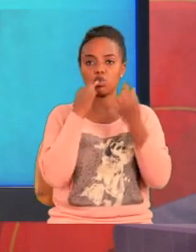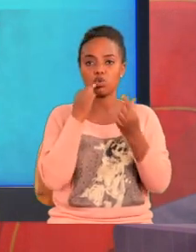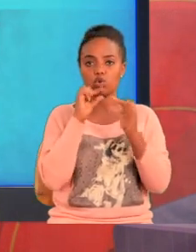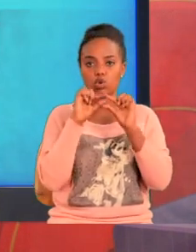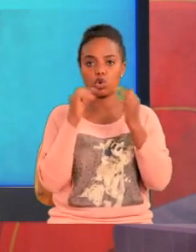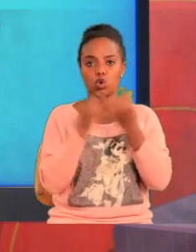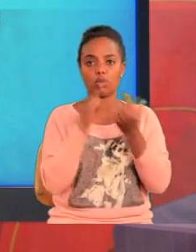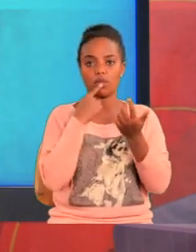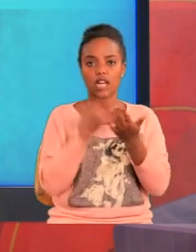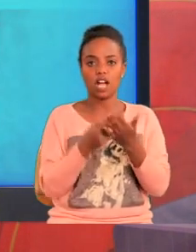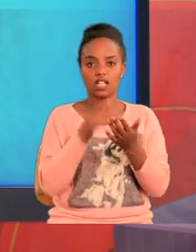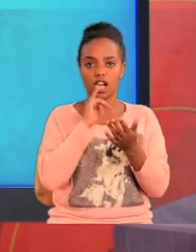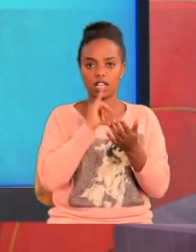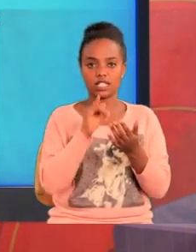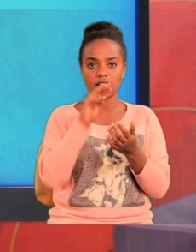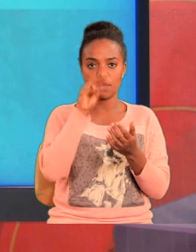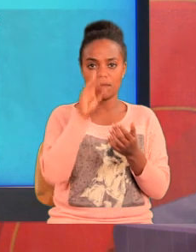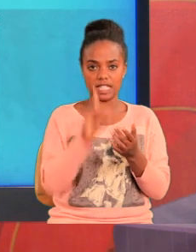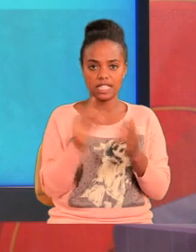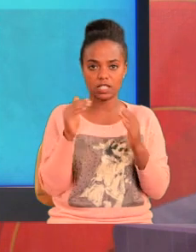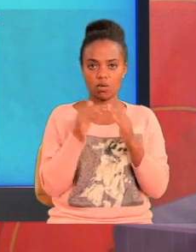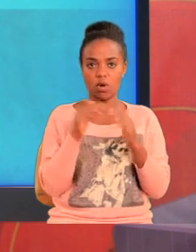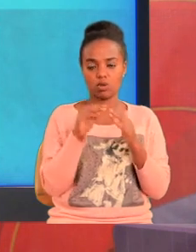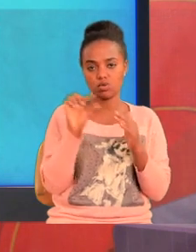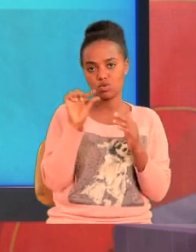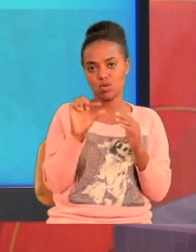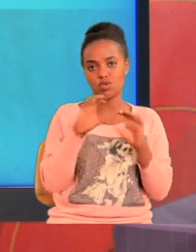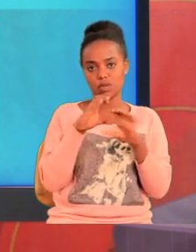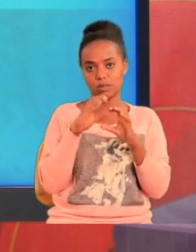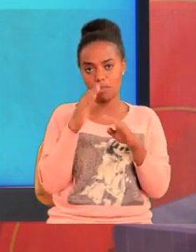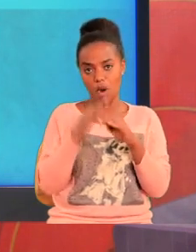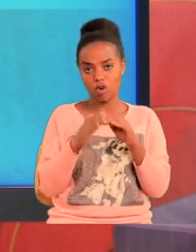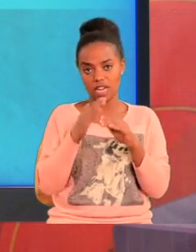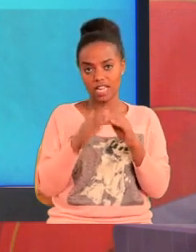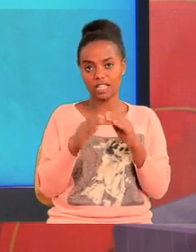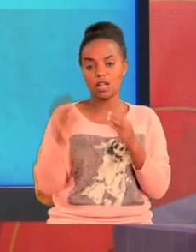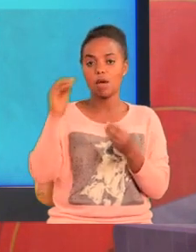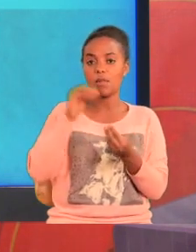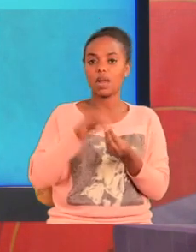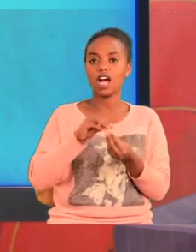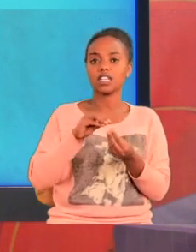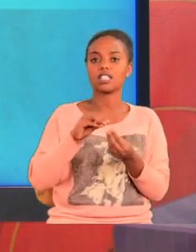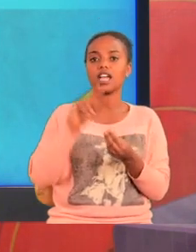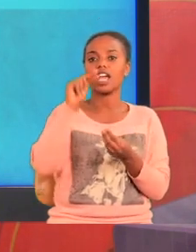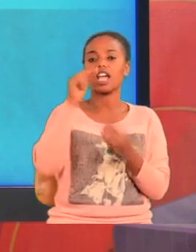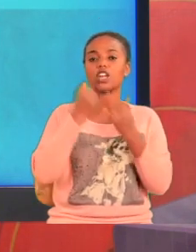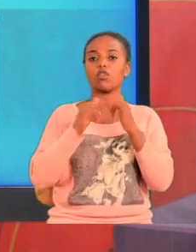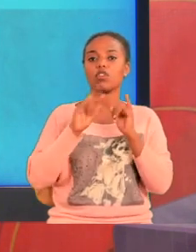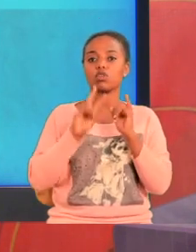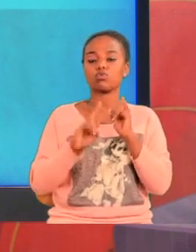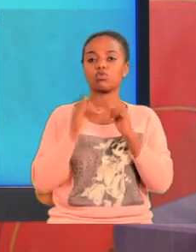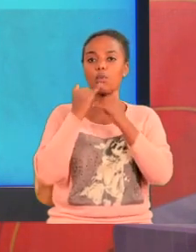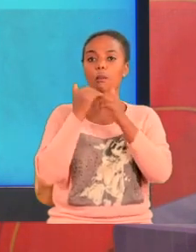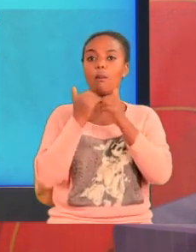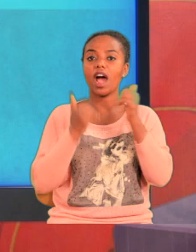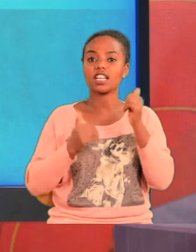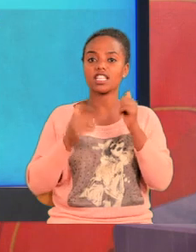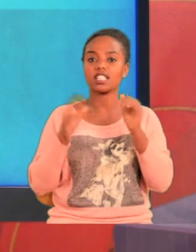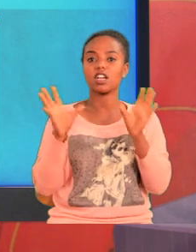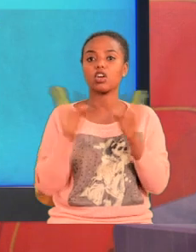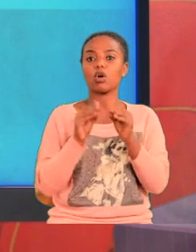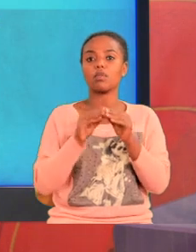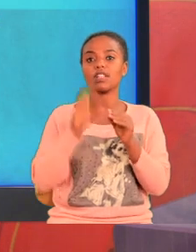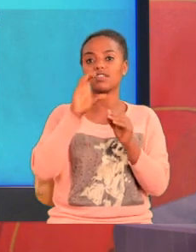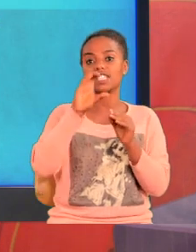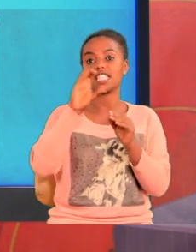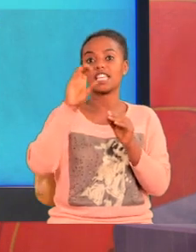given by median is equal to this, the lower class boundary of the median class plus n over 2 minus the cumulative